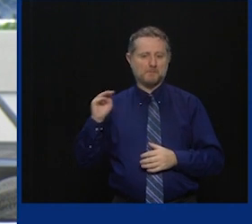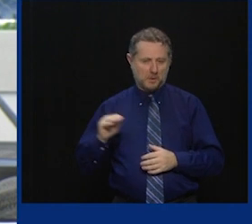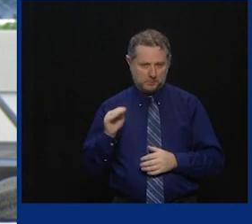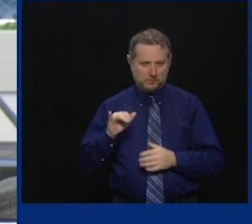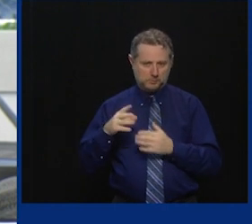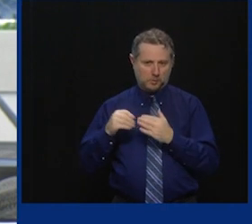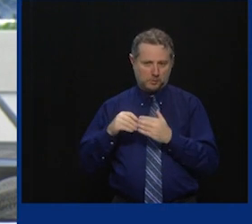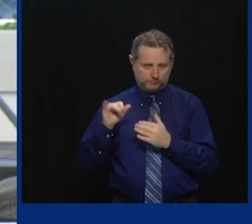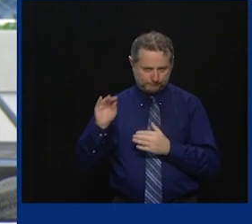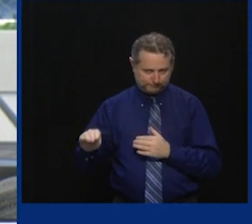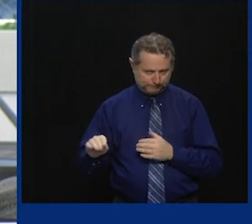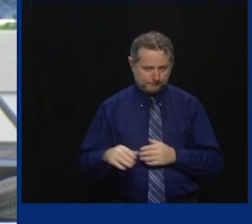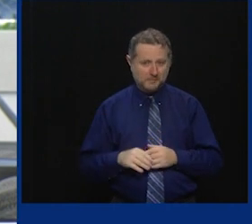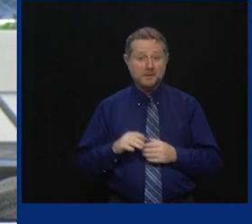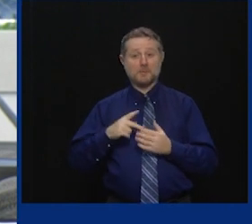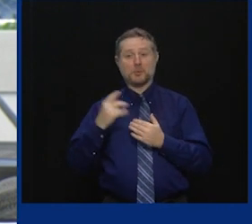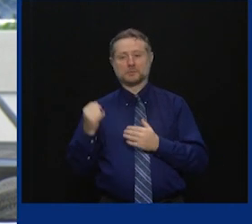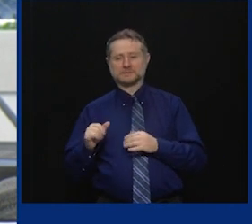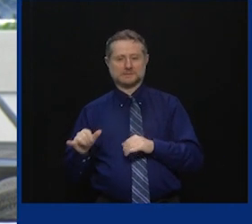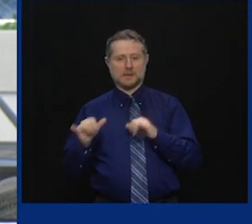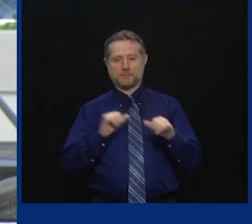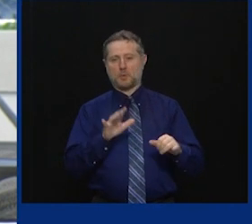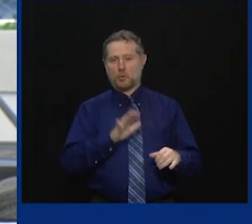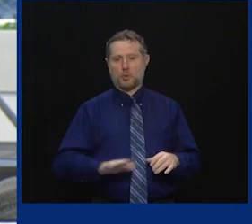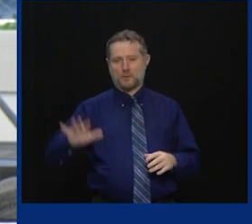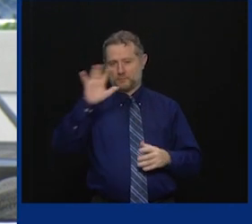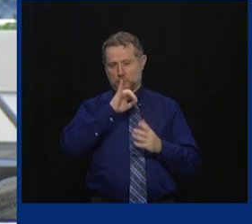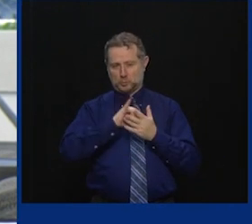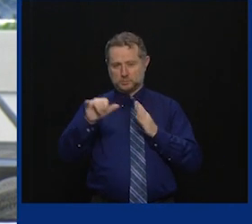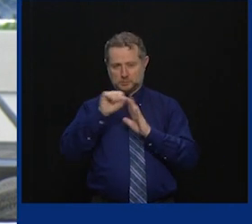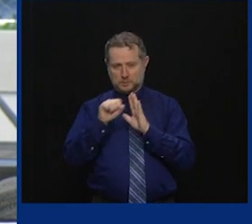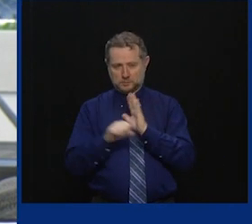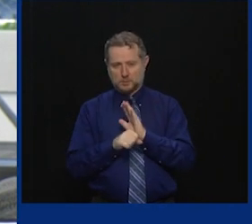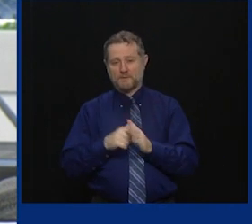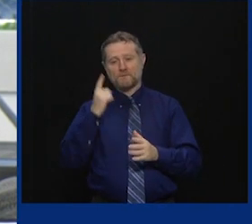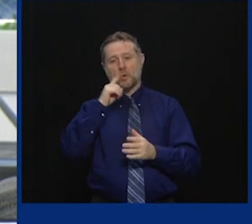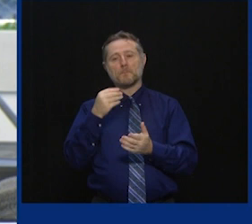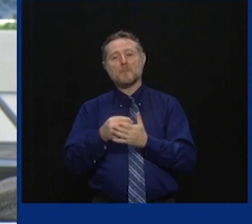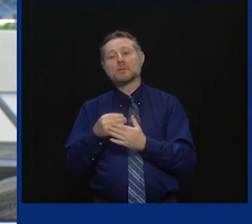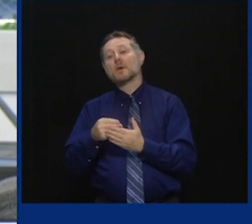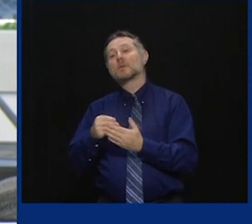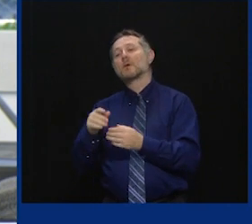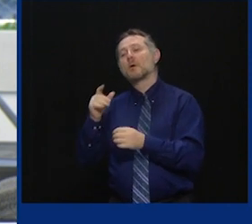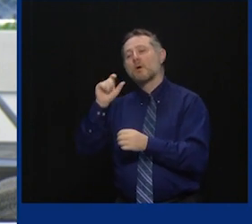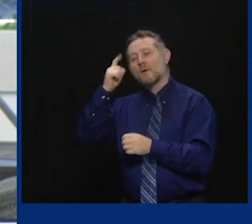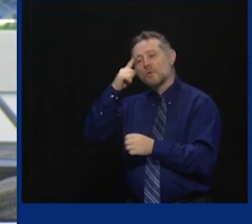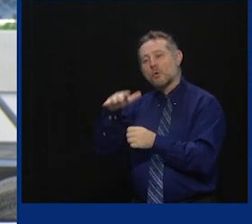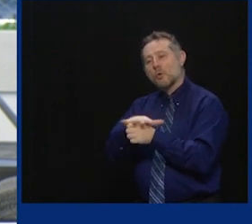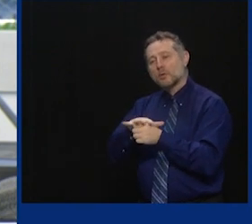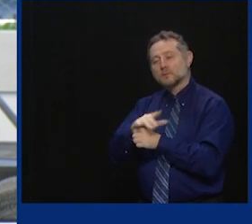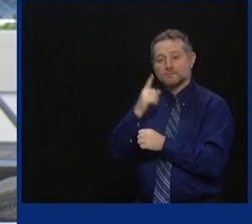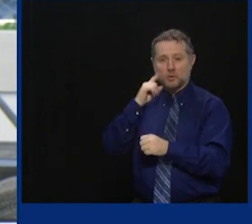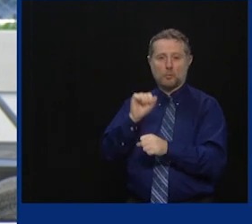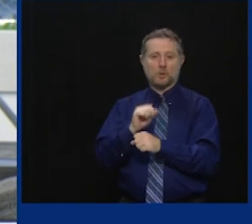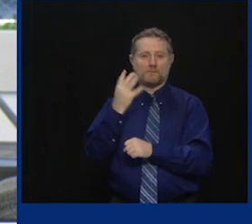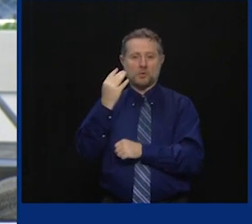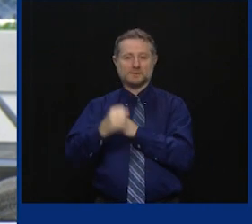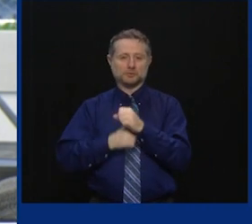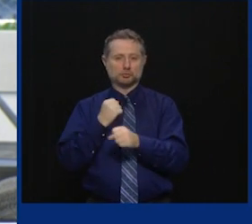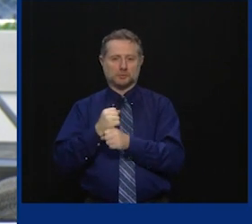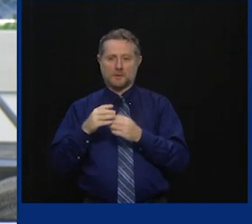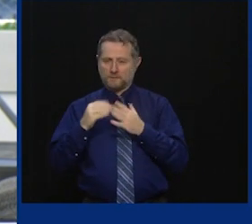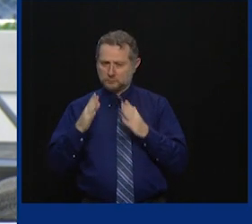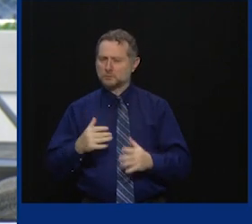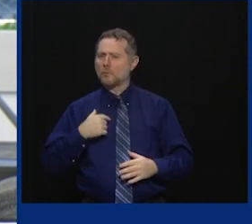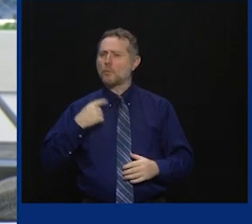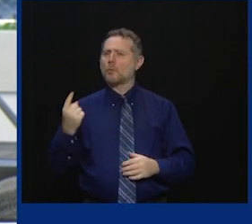state. This will be money for local governments. Having spent 14 years as a local government official, we're always asking Albany for